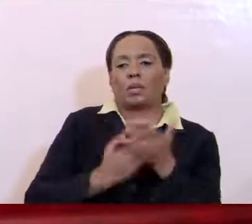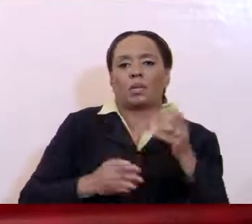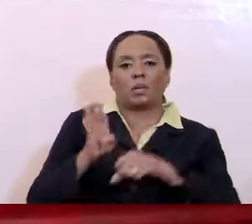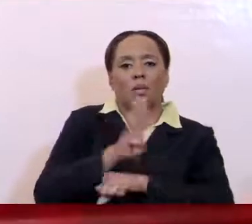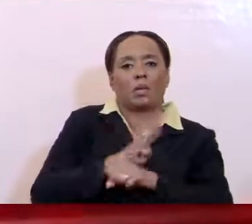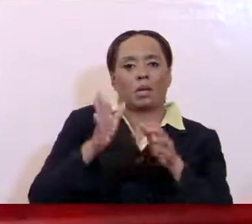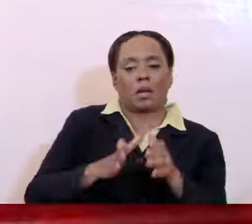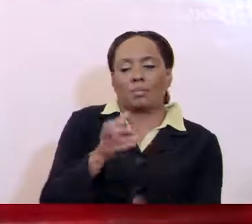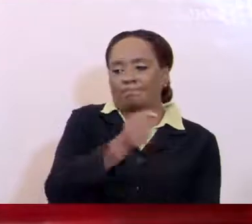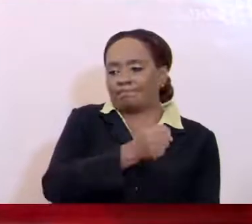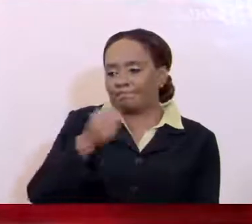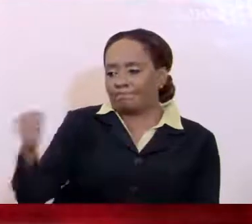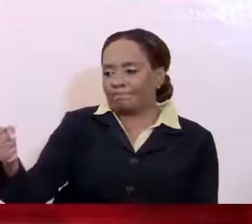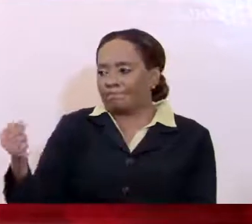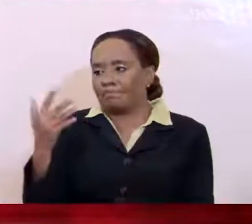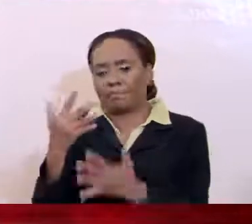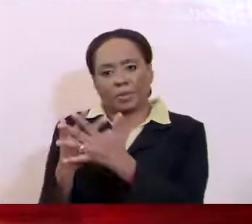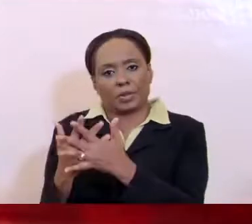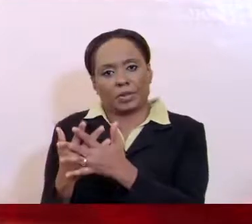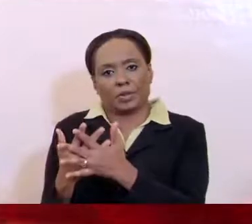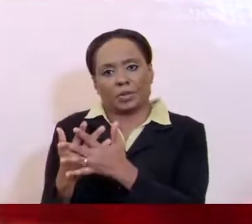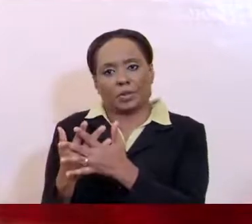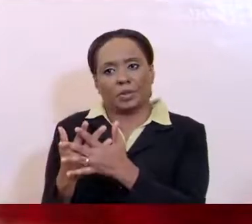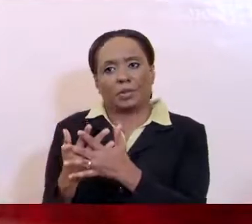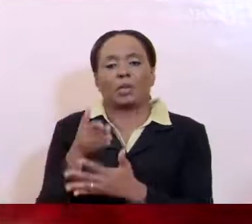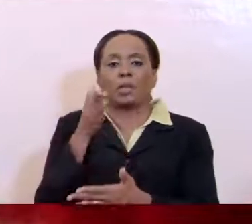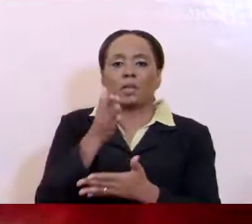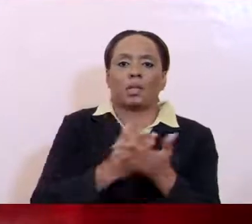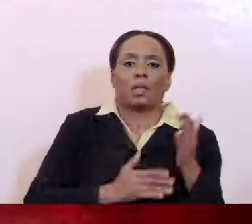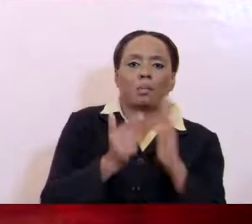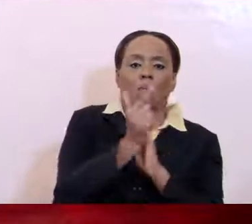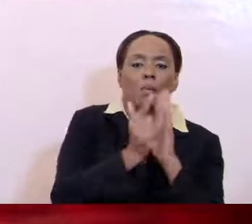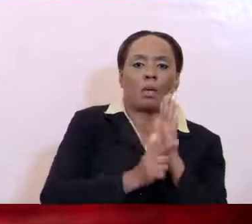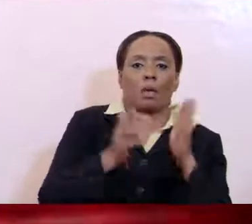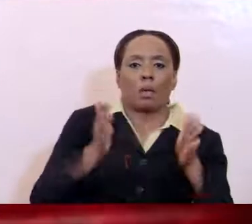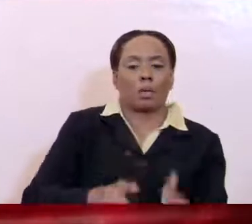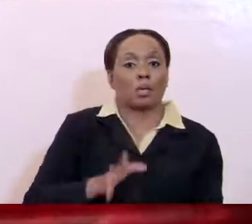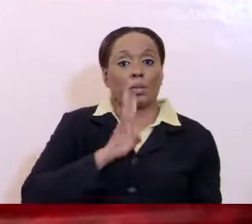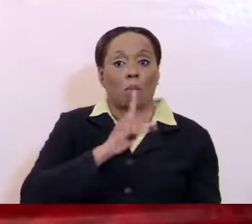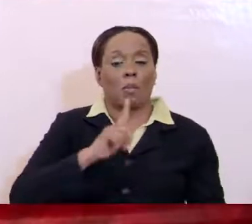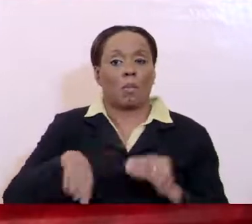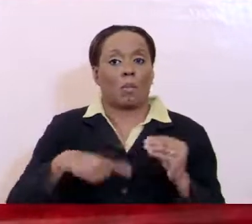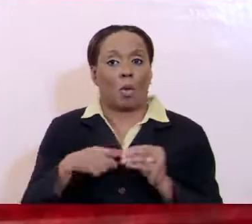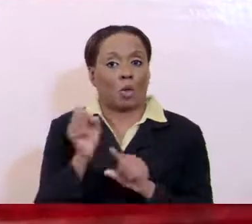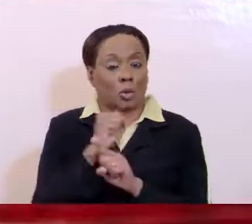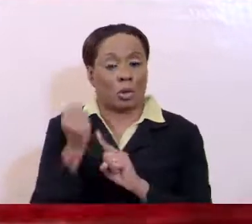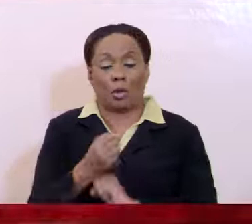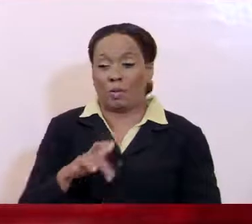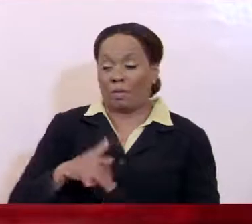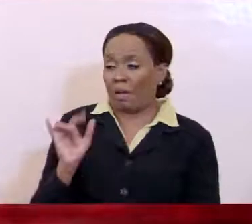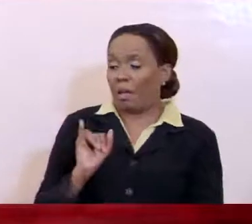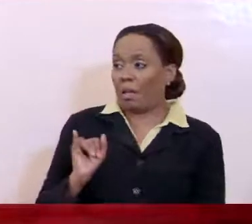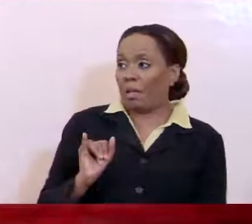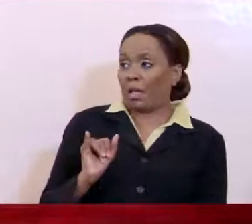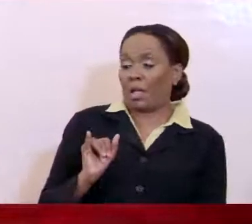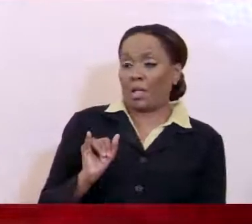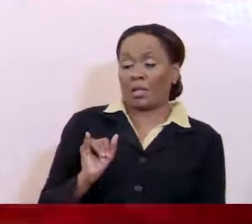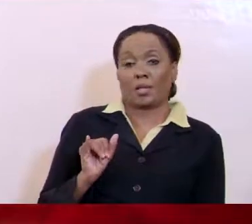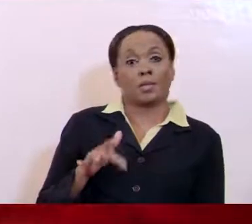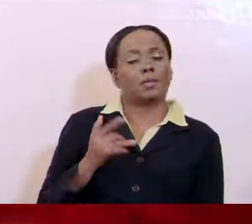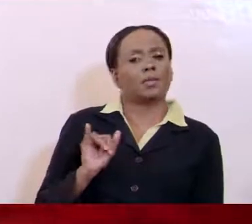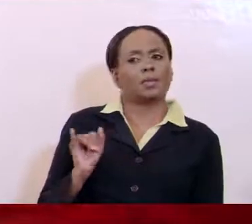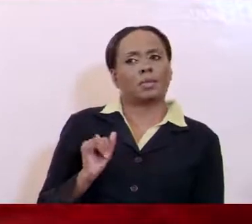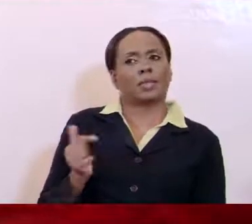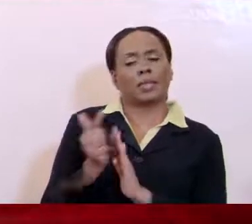and subsequently some lawyers also came out and spoke on the issue, and they felt that it was a bit, that the